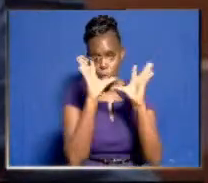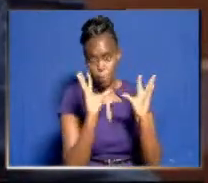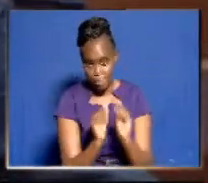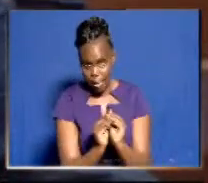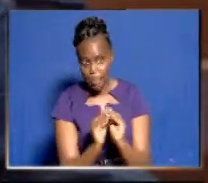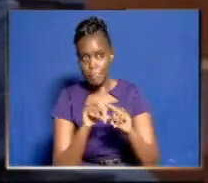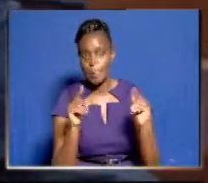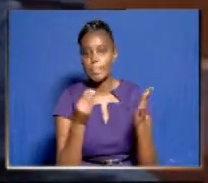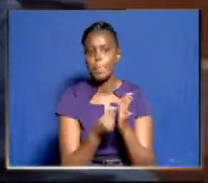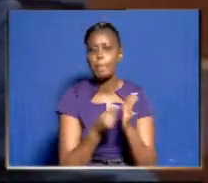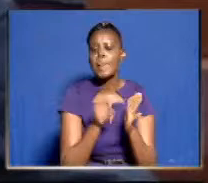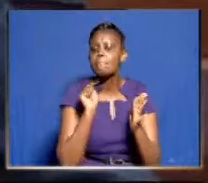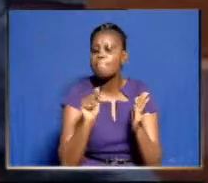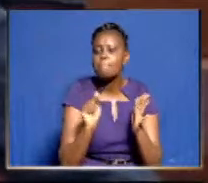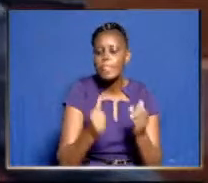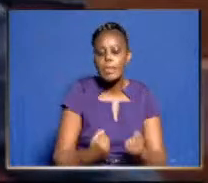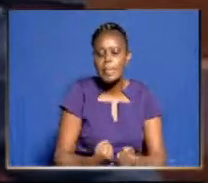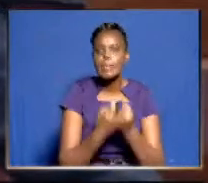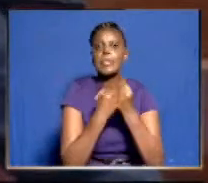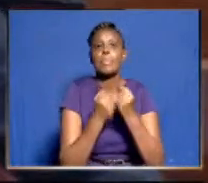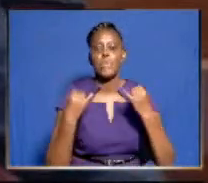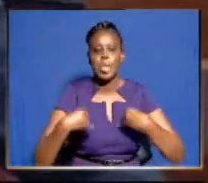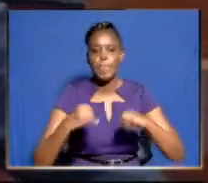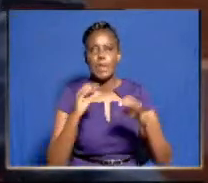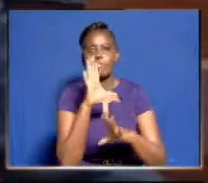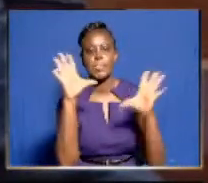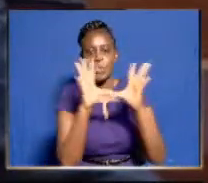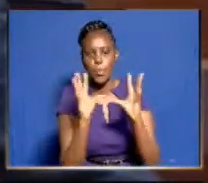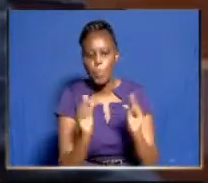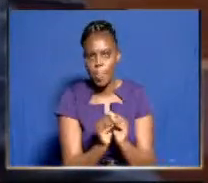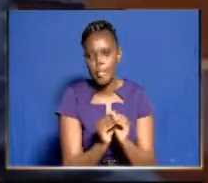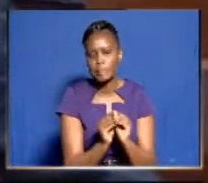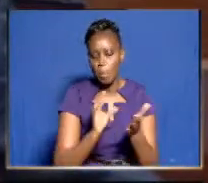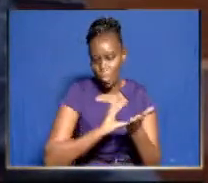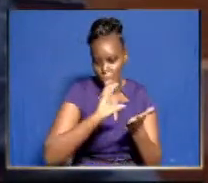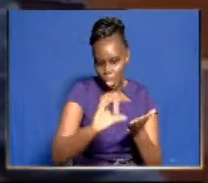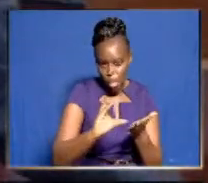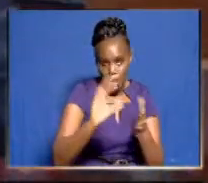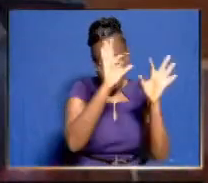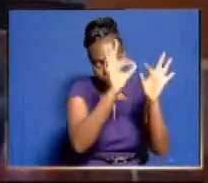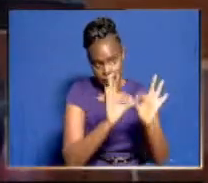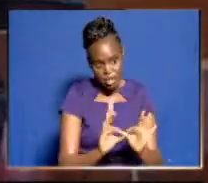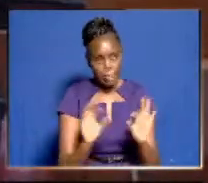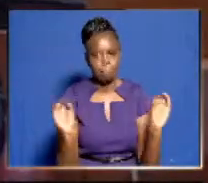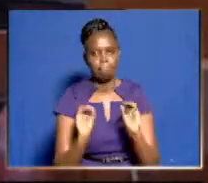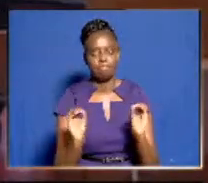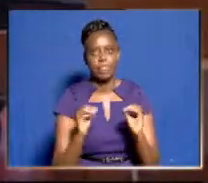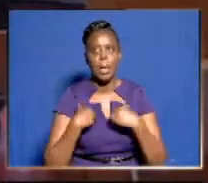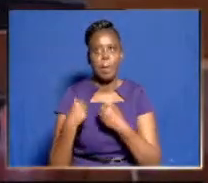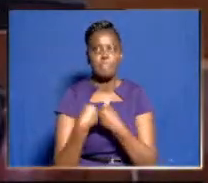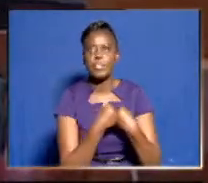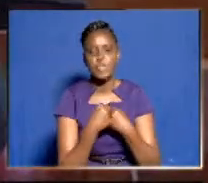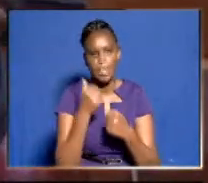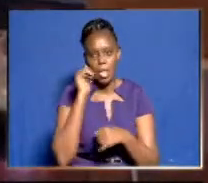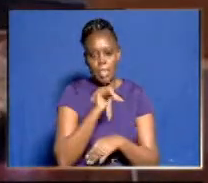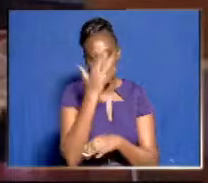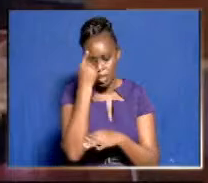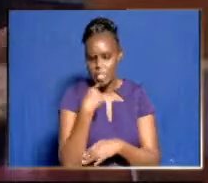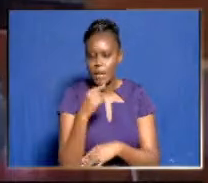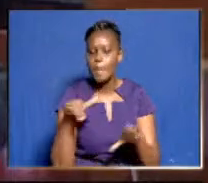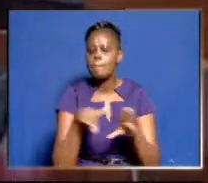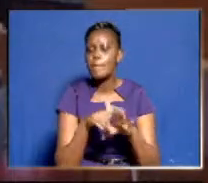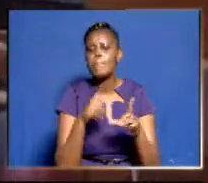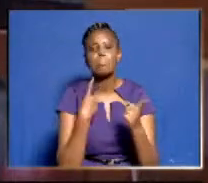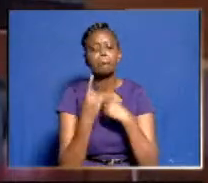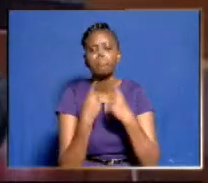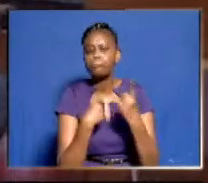but the money supposed to support that implementation of the budget is not released by Treasury. So we have that challenge, and that's why you see members are